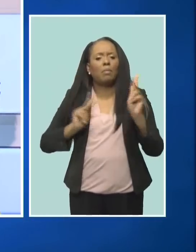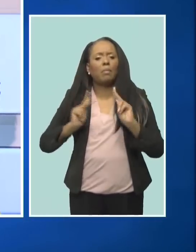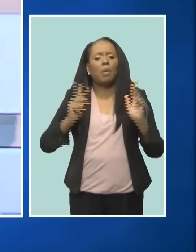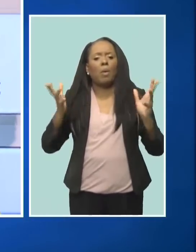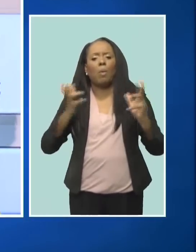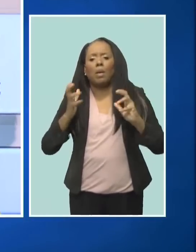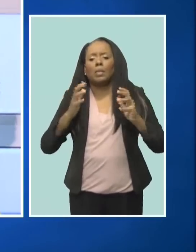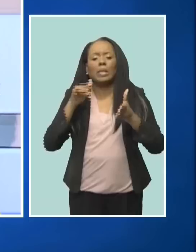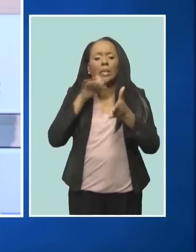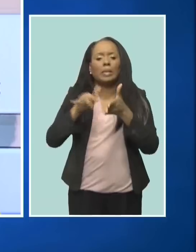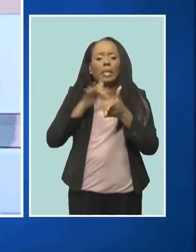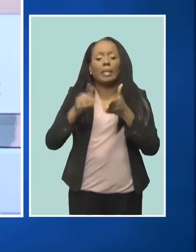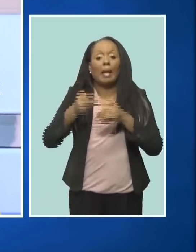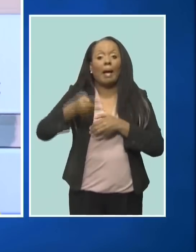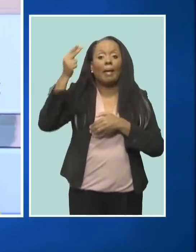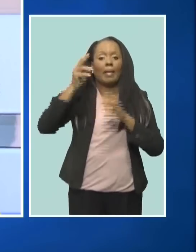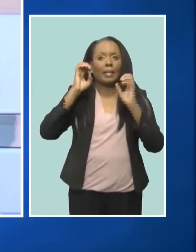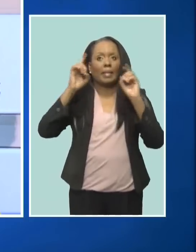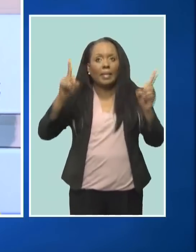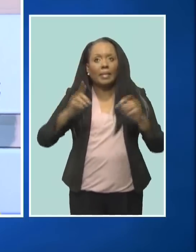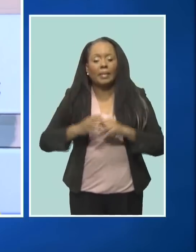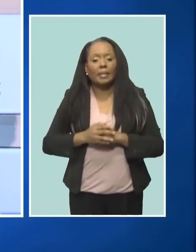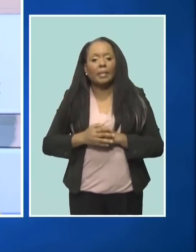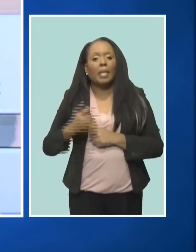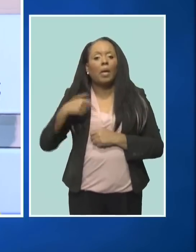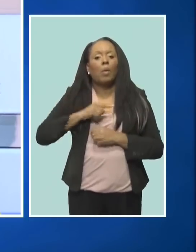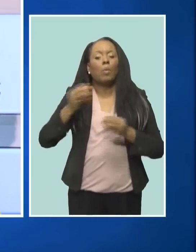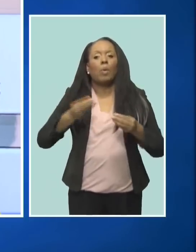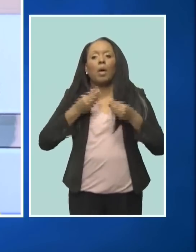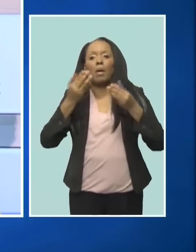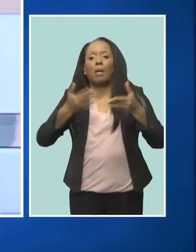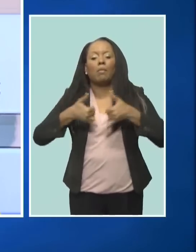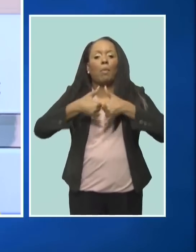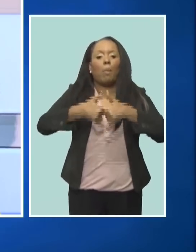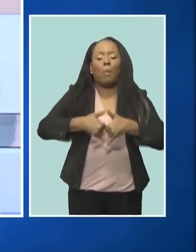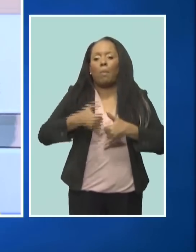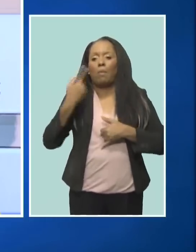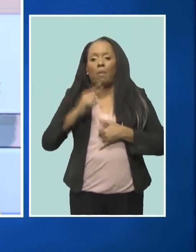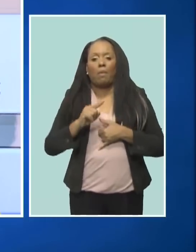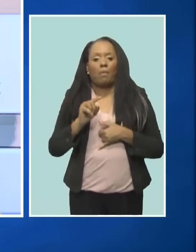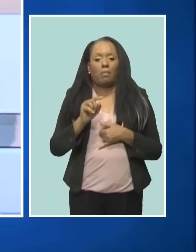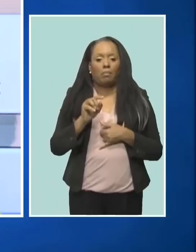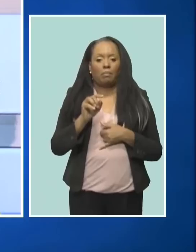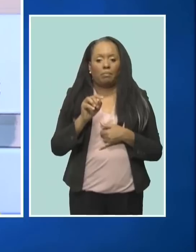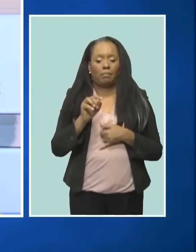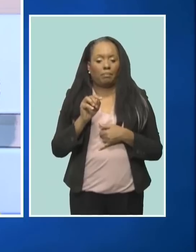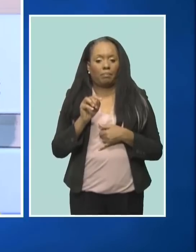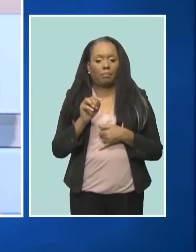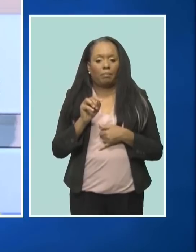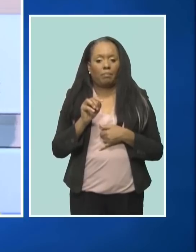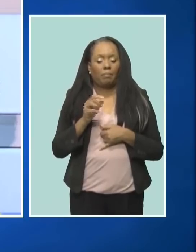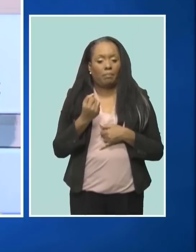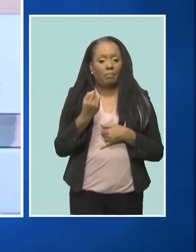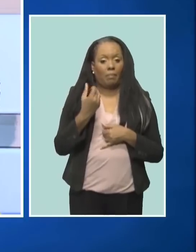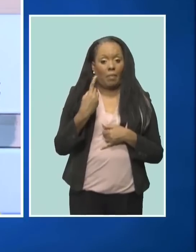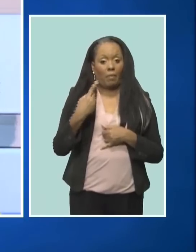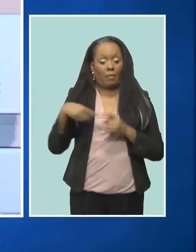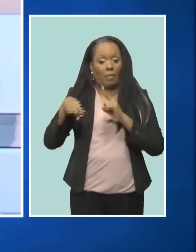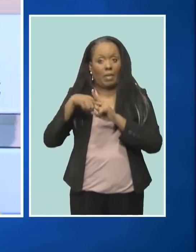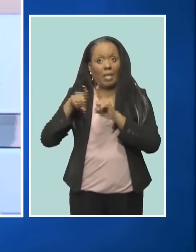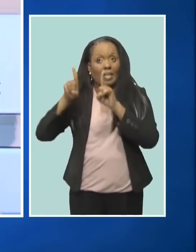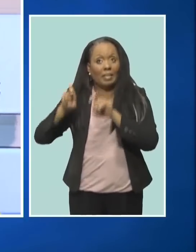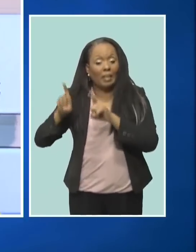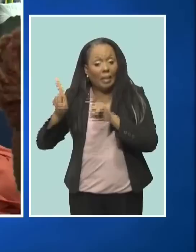education. Academic awards for excellence in the Barbados Secondary Schools Entrance Examination,